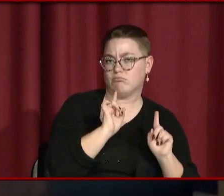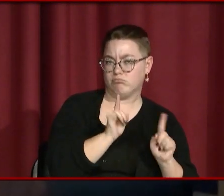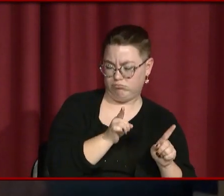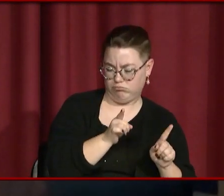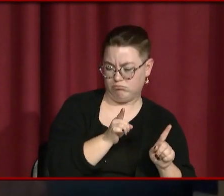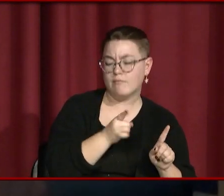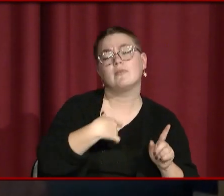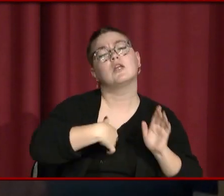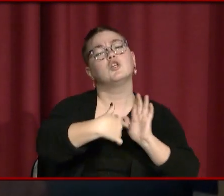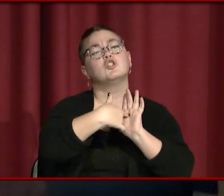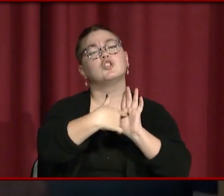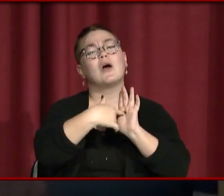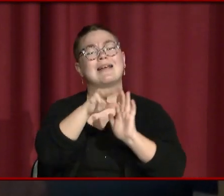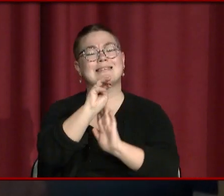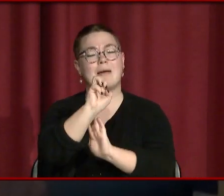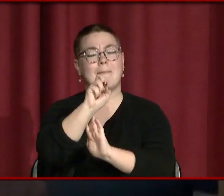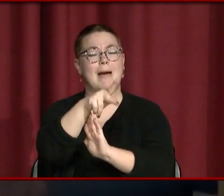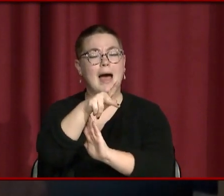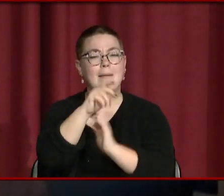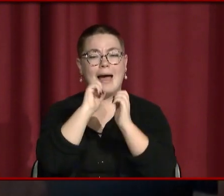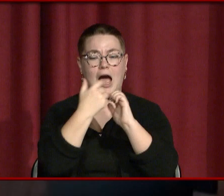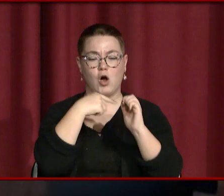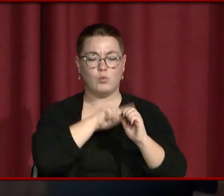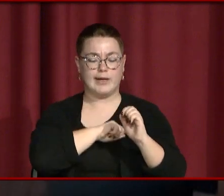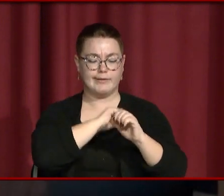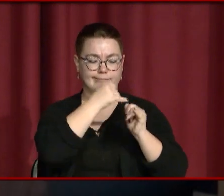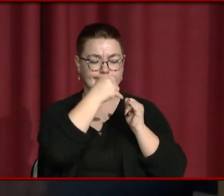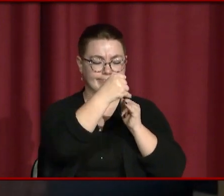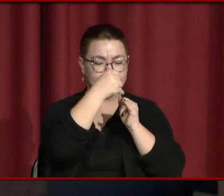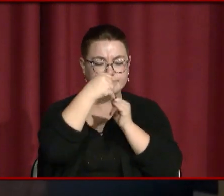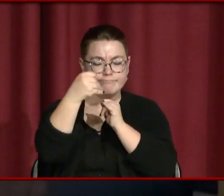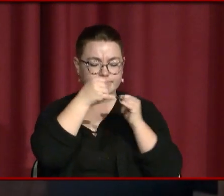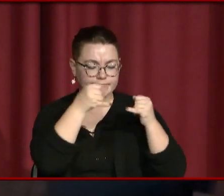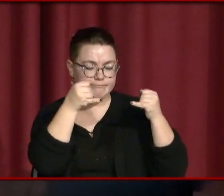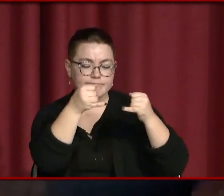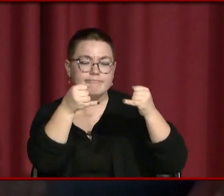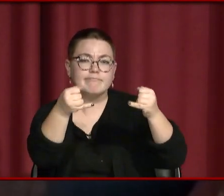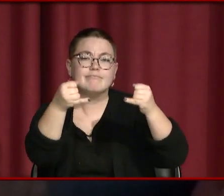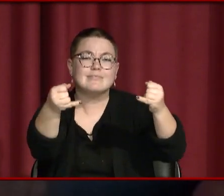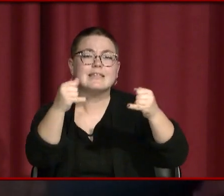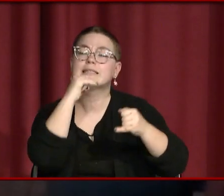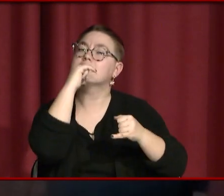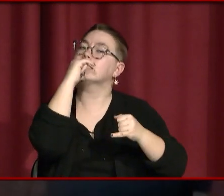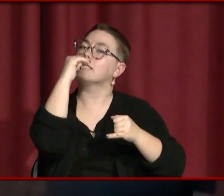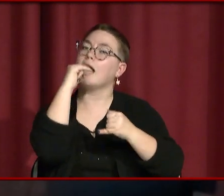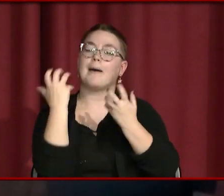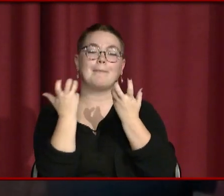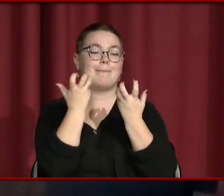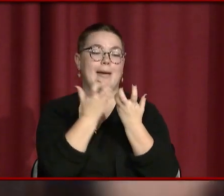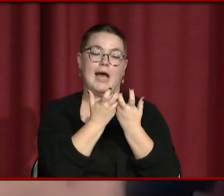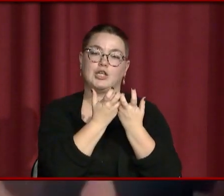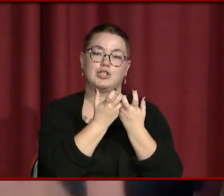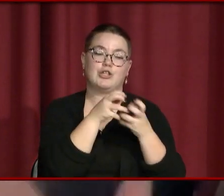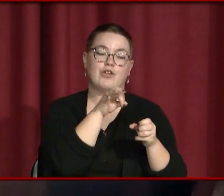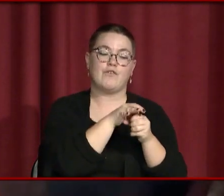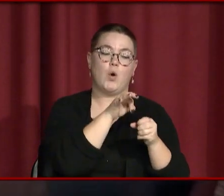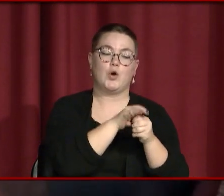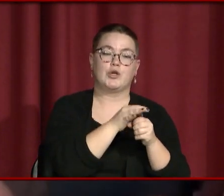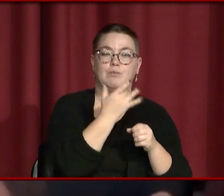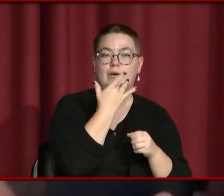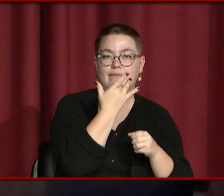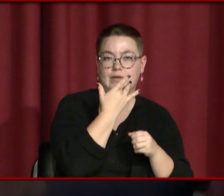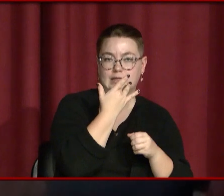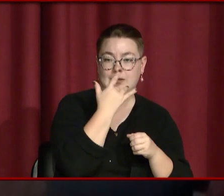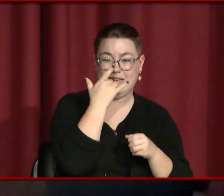house maps, the state house composition is not responsive to the will of the voters because you see that